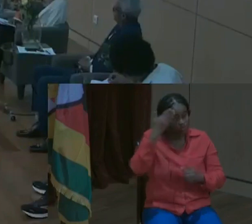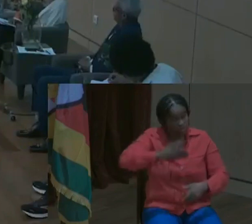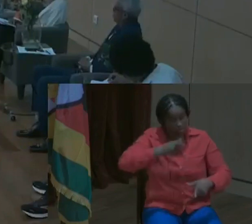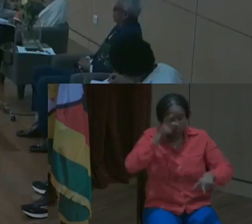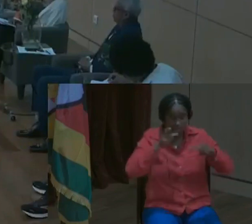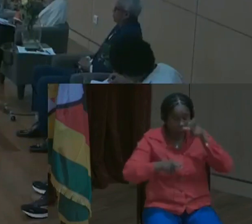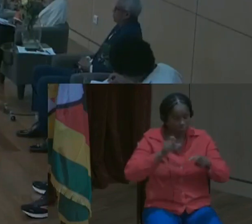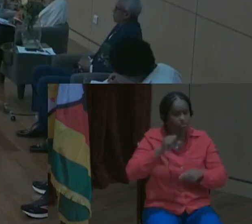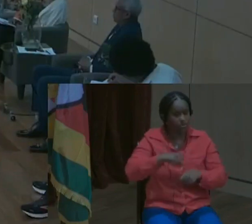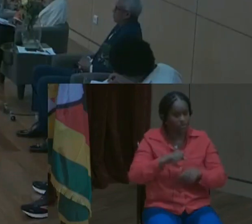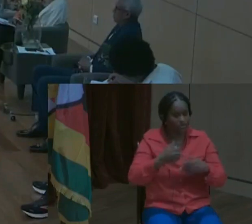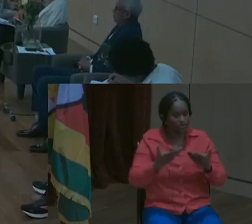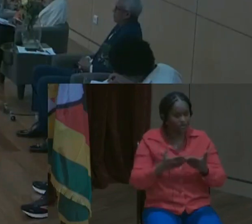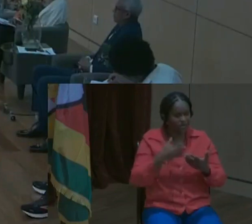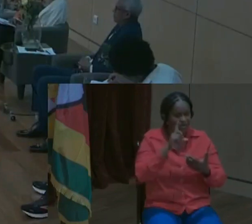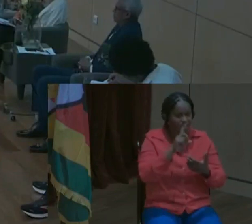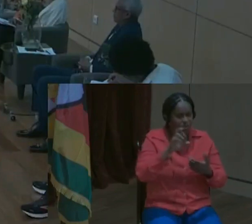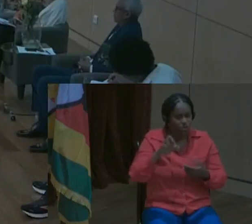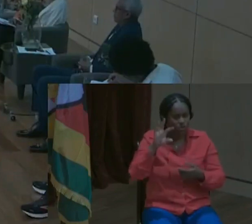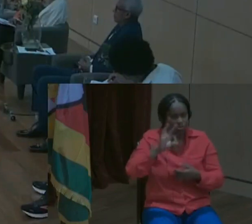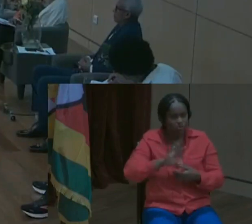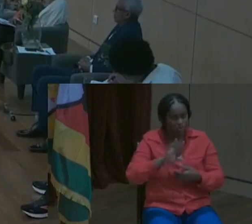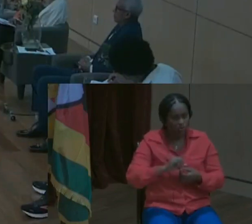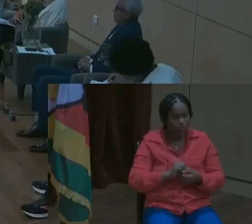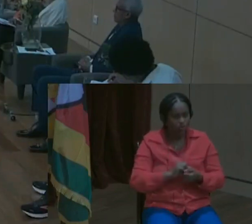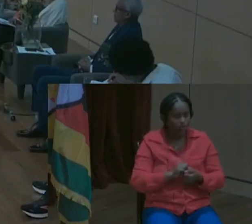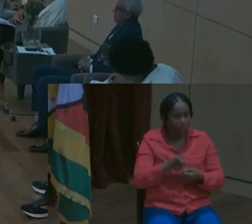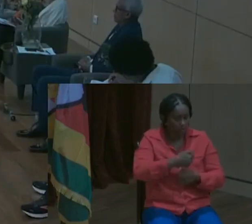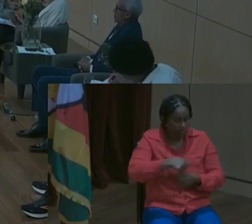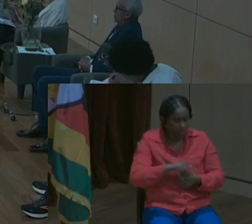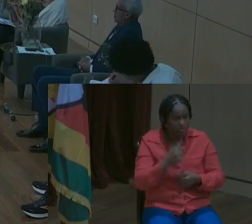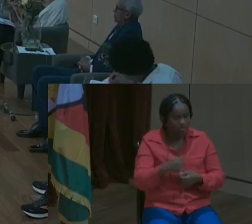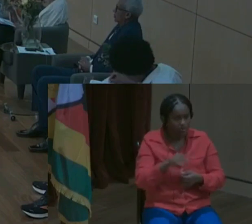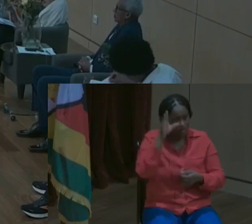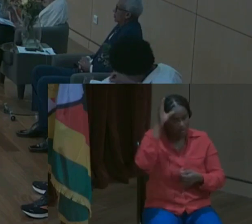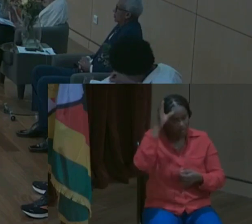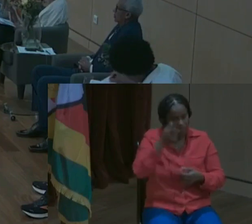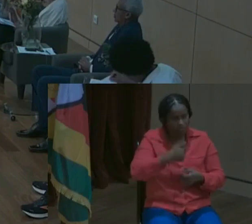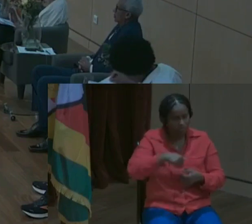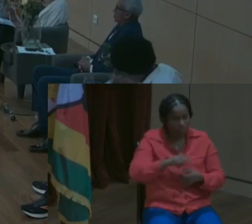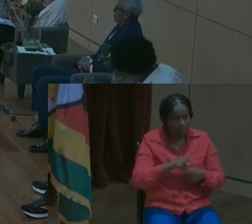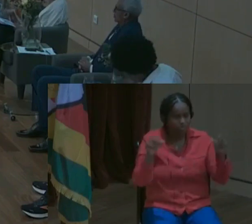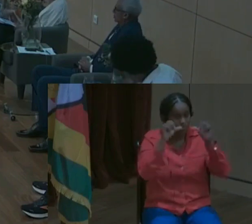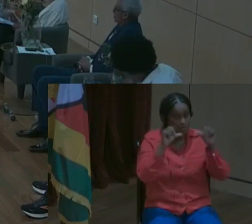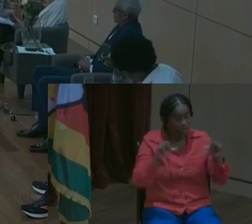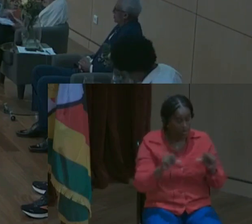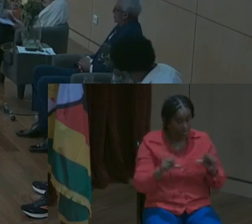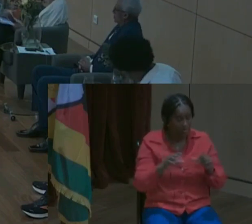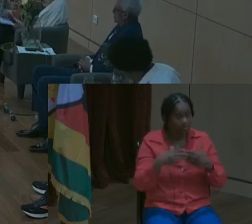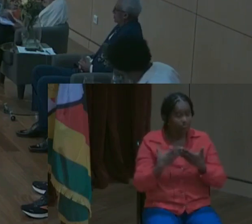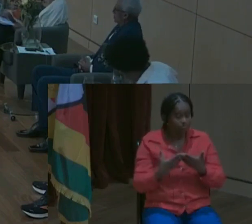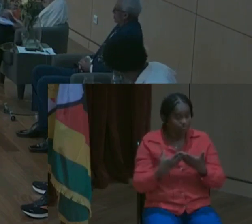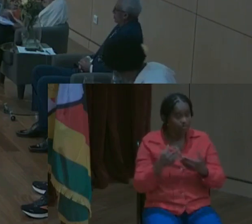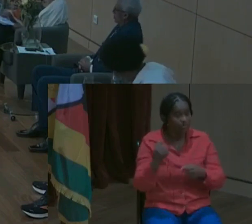actually capacitating our systems to take care of mental health? So primary healthcare training of our doctors, nurses, midwives at primary